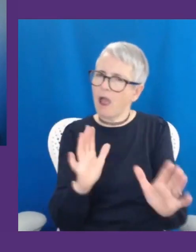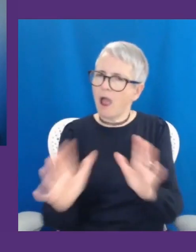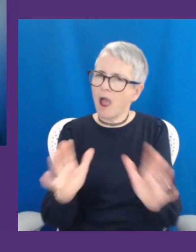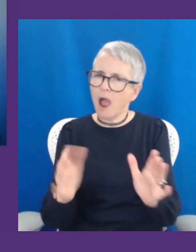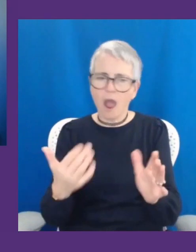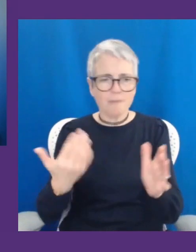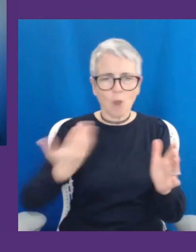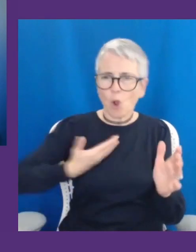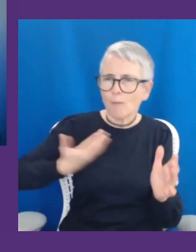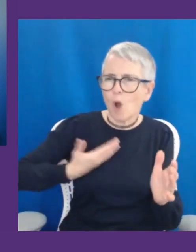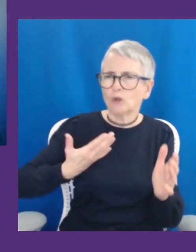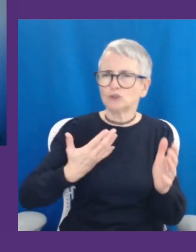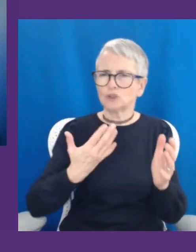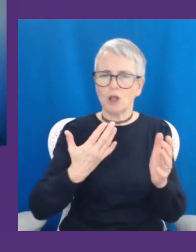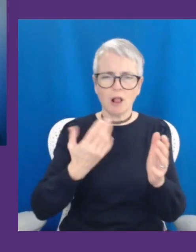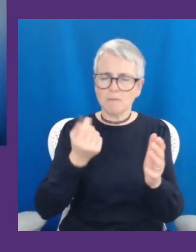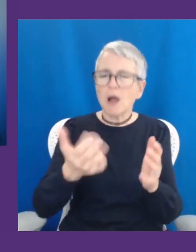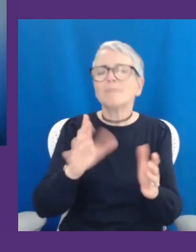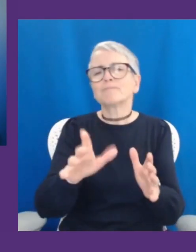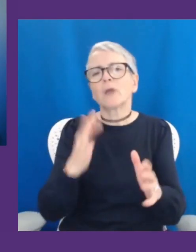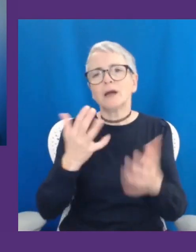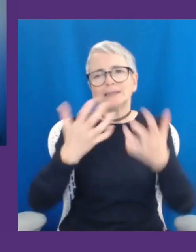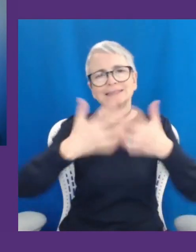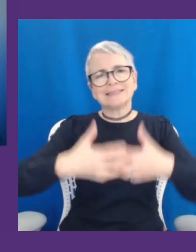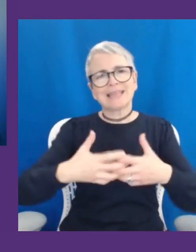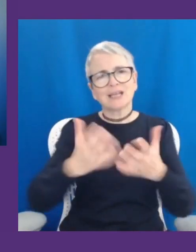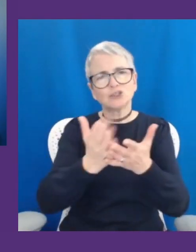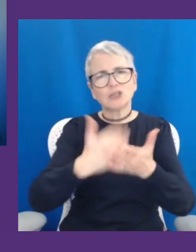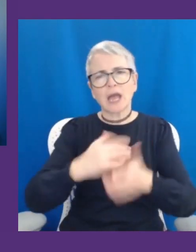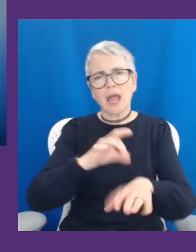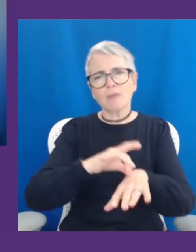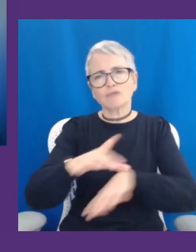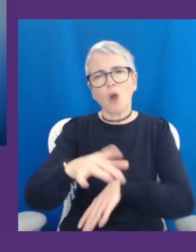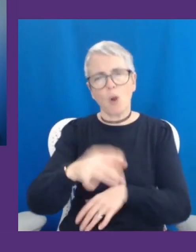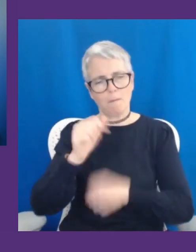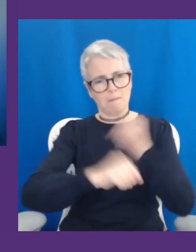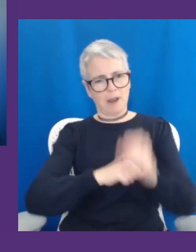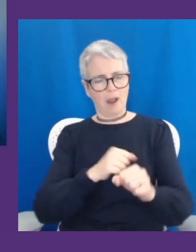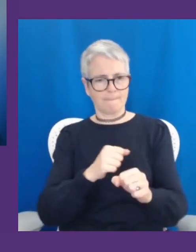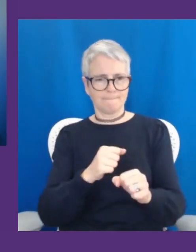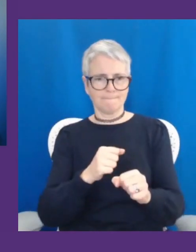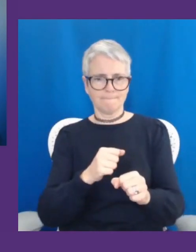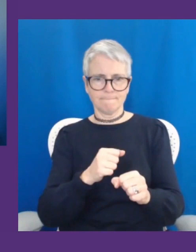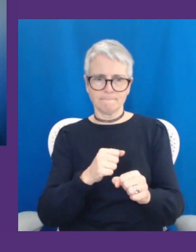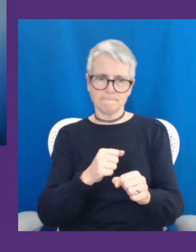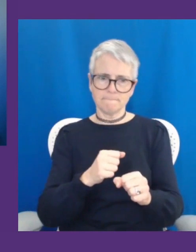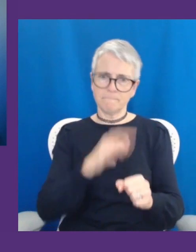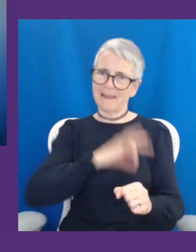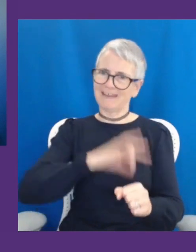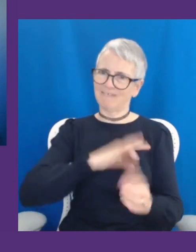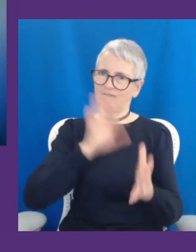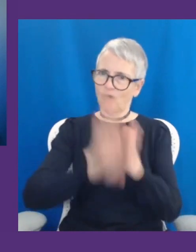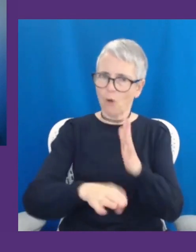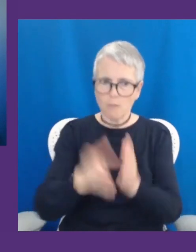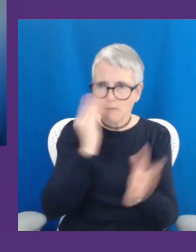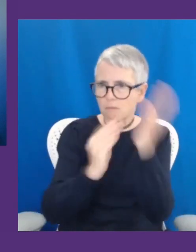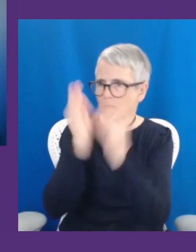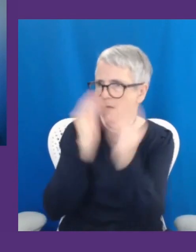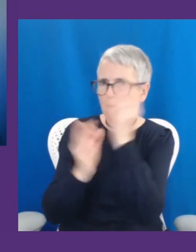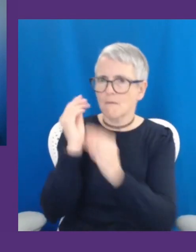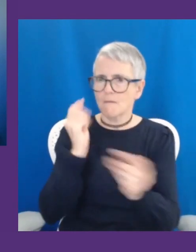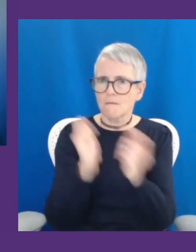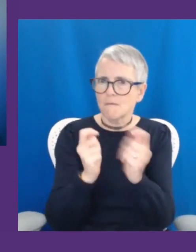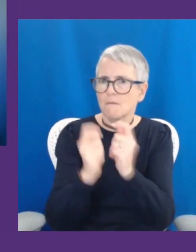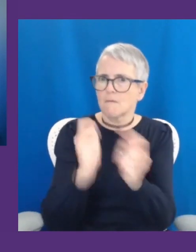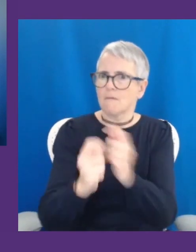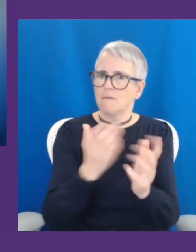know, TechShare Pro has benefited from a sense of community within the accessibility world, as much as AbilityNet has directly in